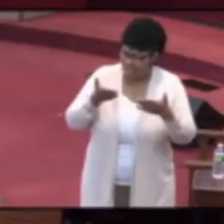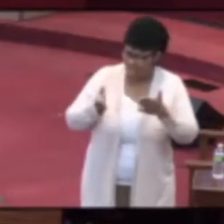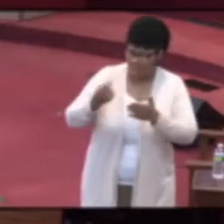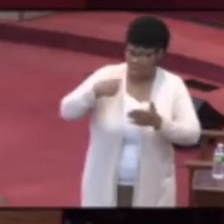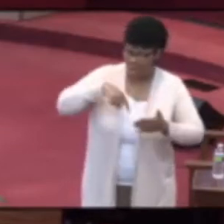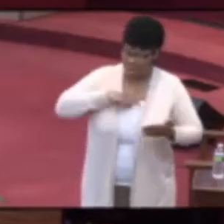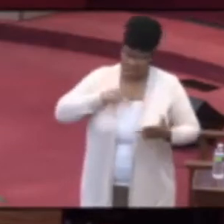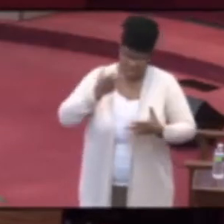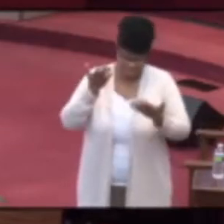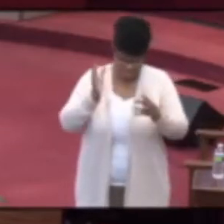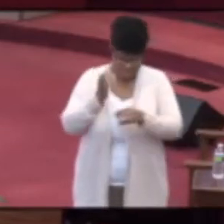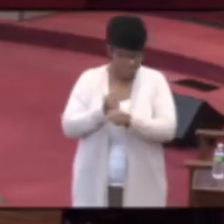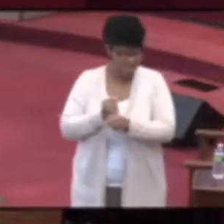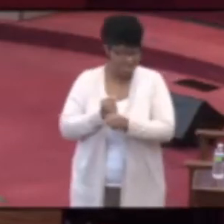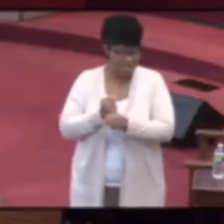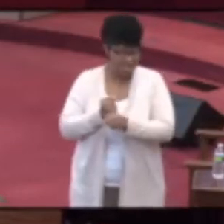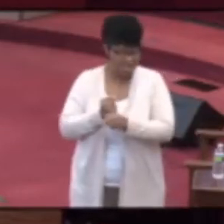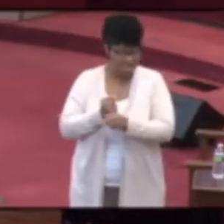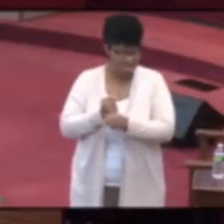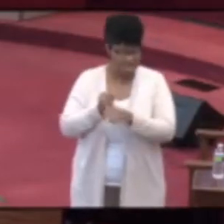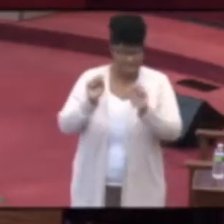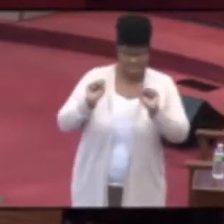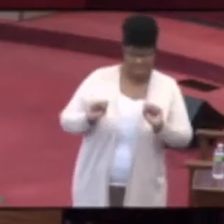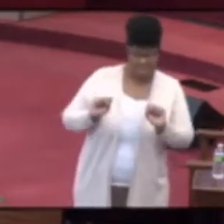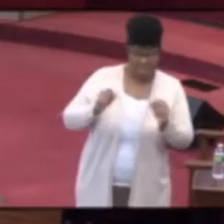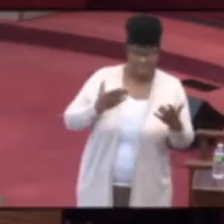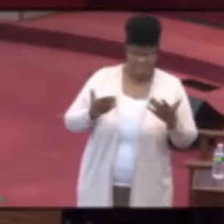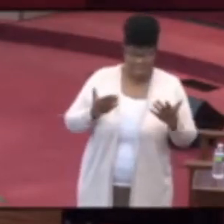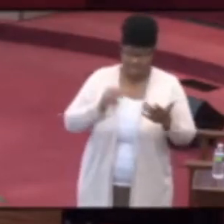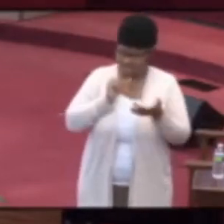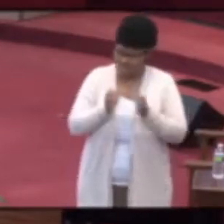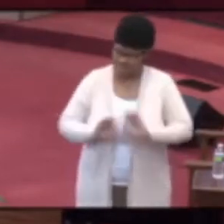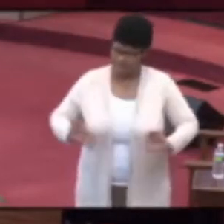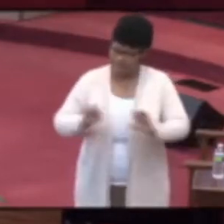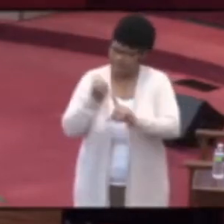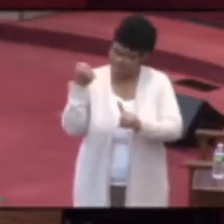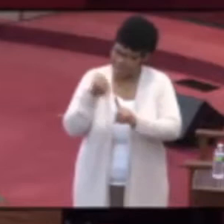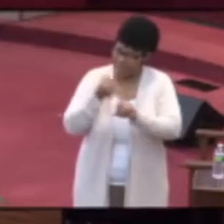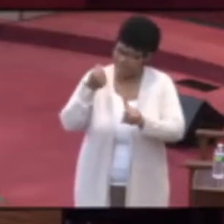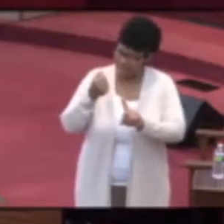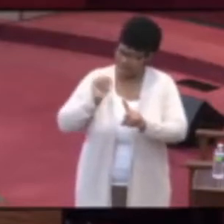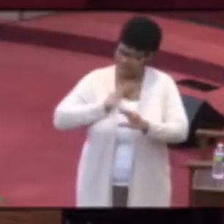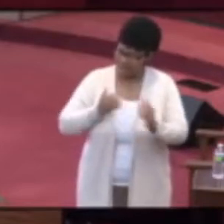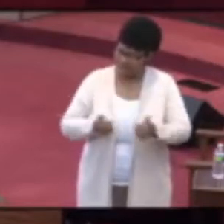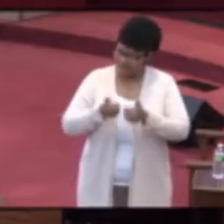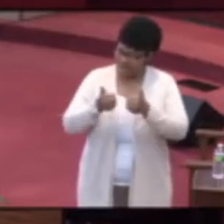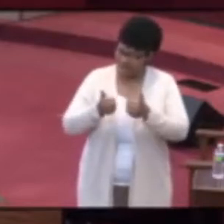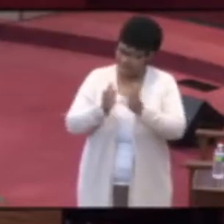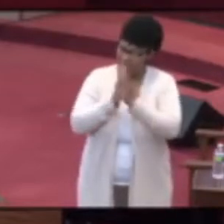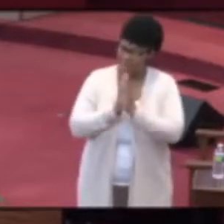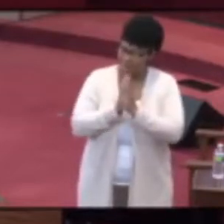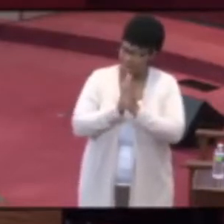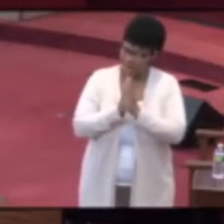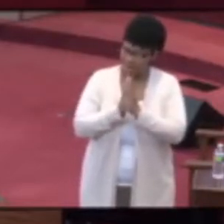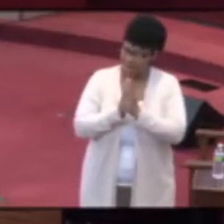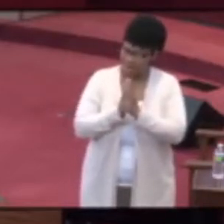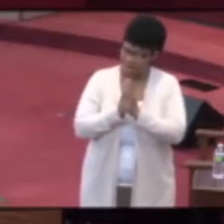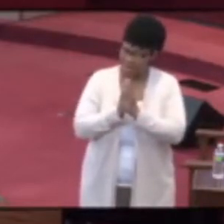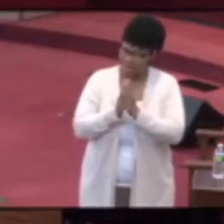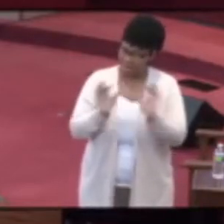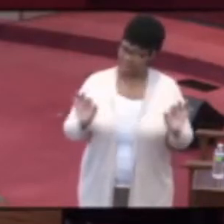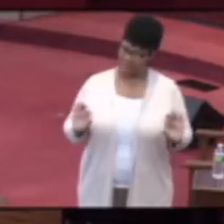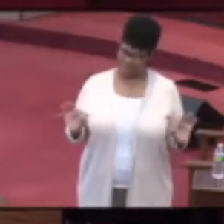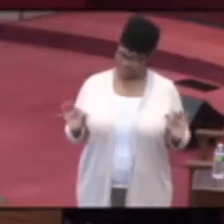of us have trusted it? Is it that it has no significant impact on anything, and that prayer is really weightless as